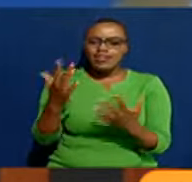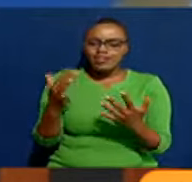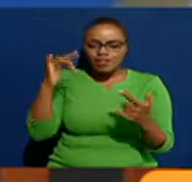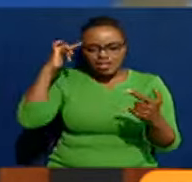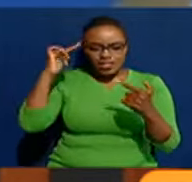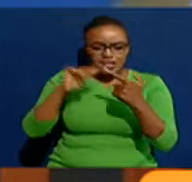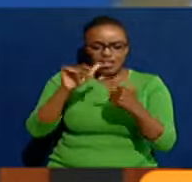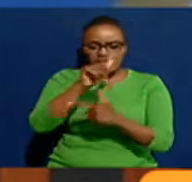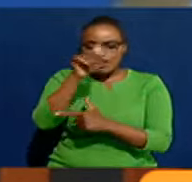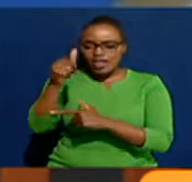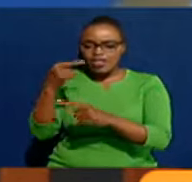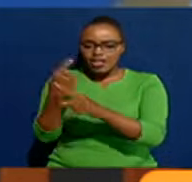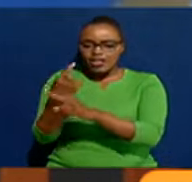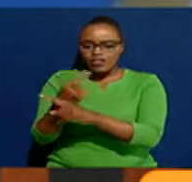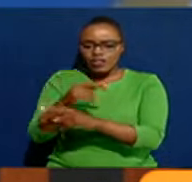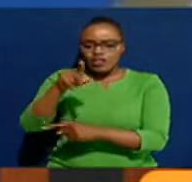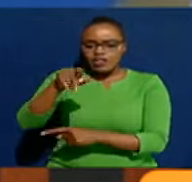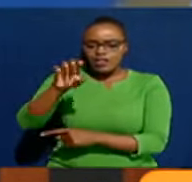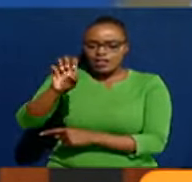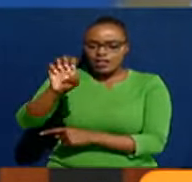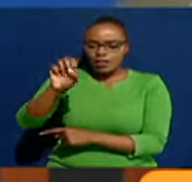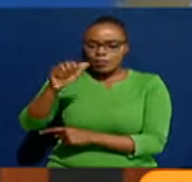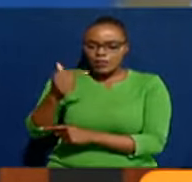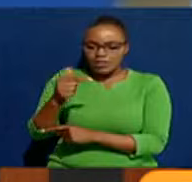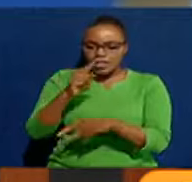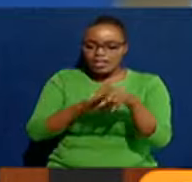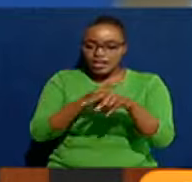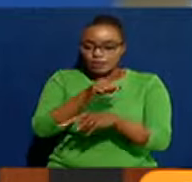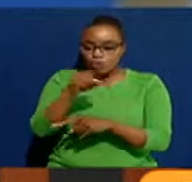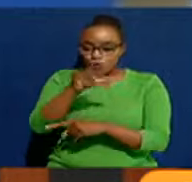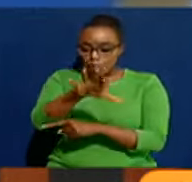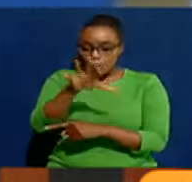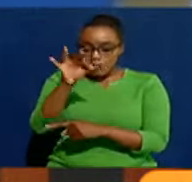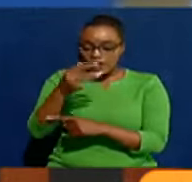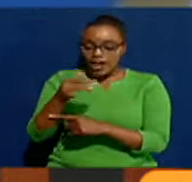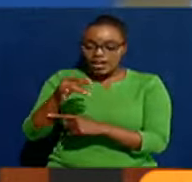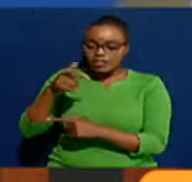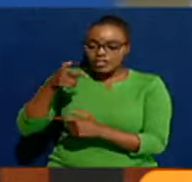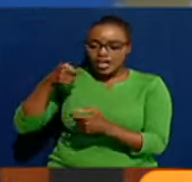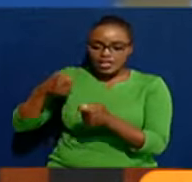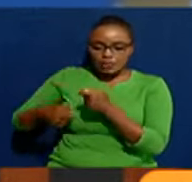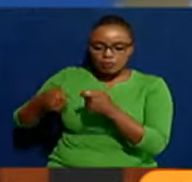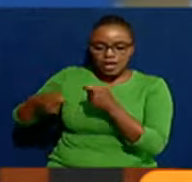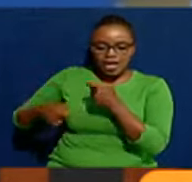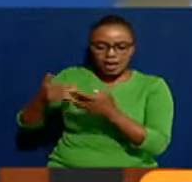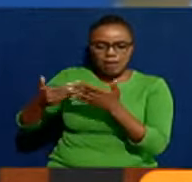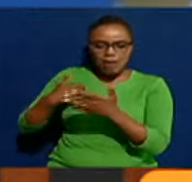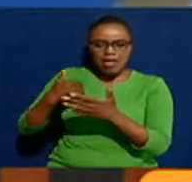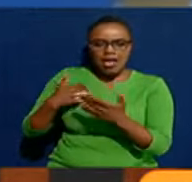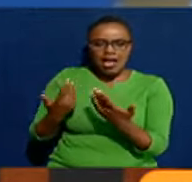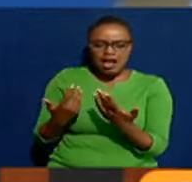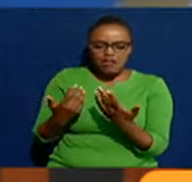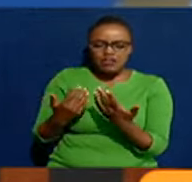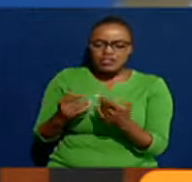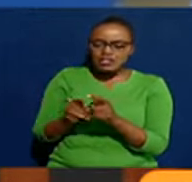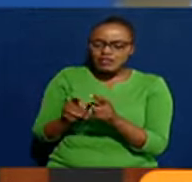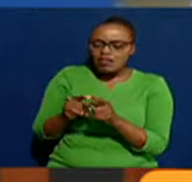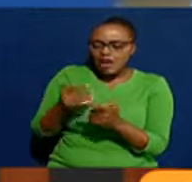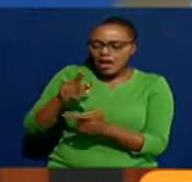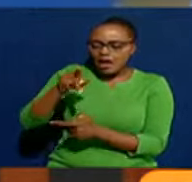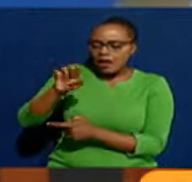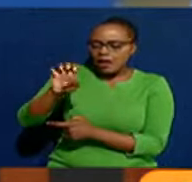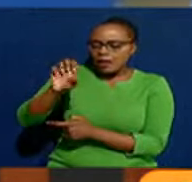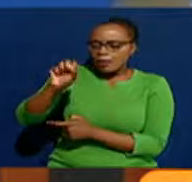targeting other pests. And when you pick a sprayer carrying, for example, an organochloride pesticide